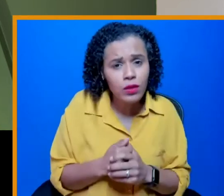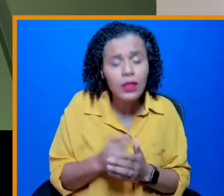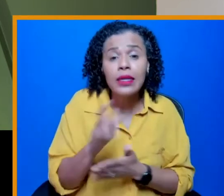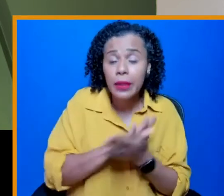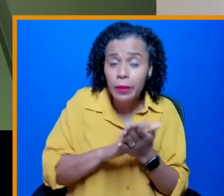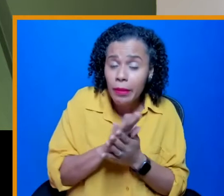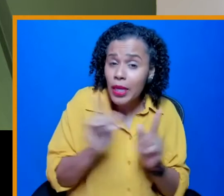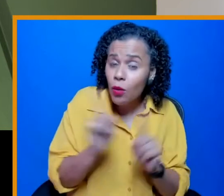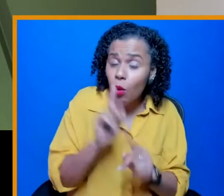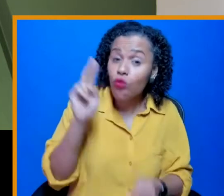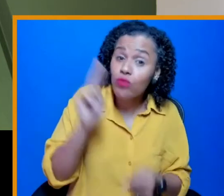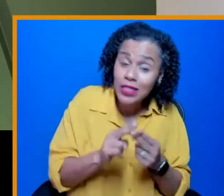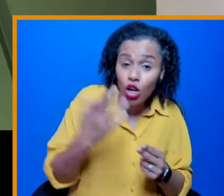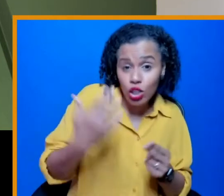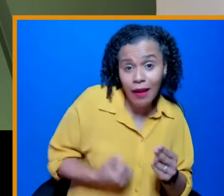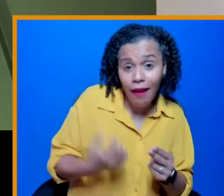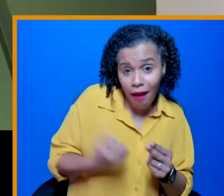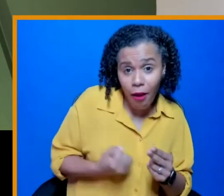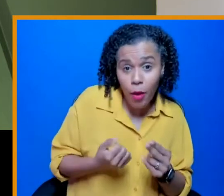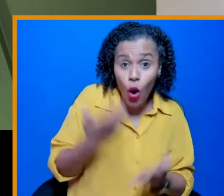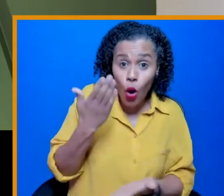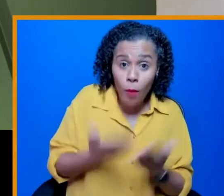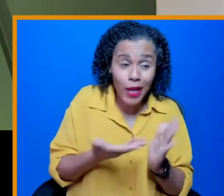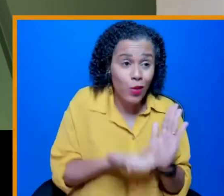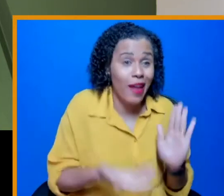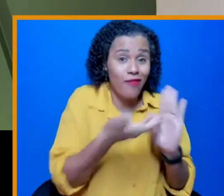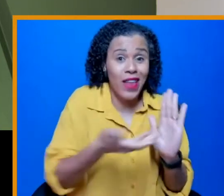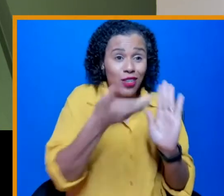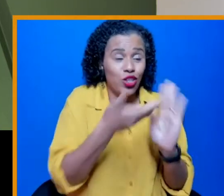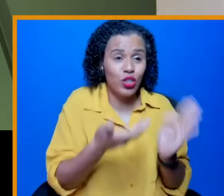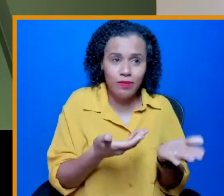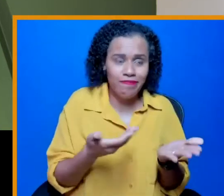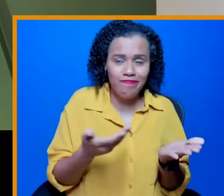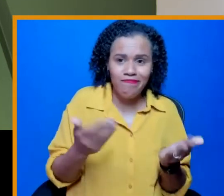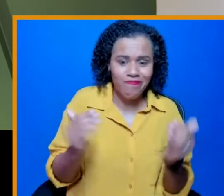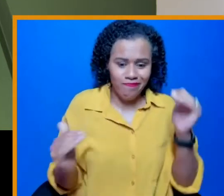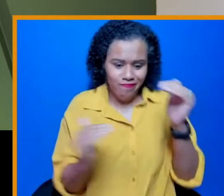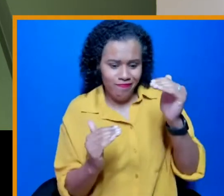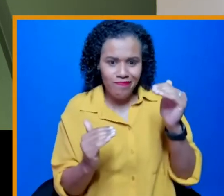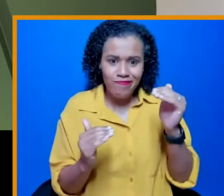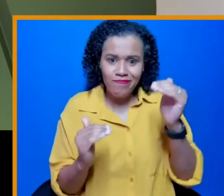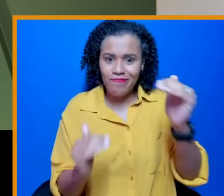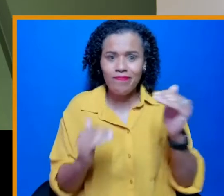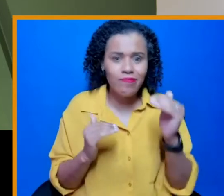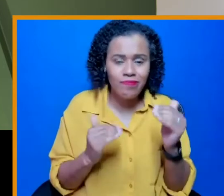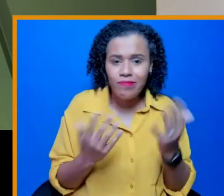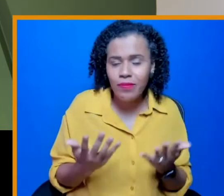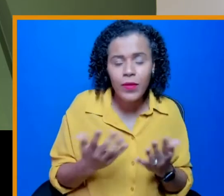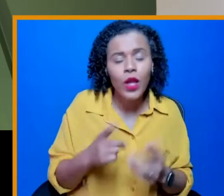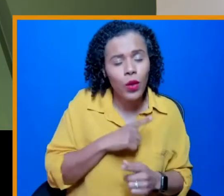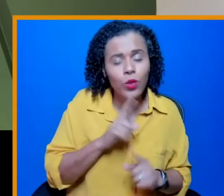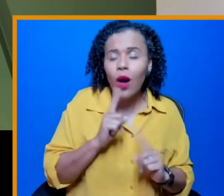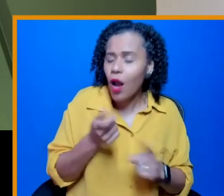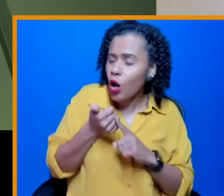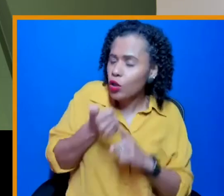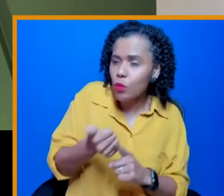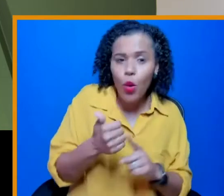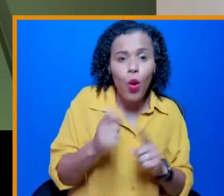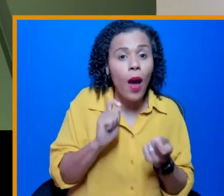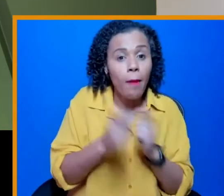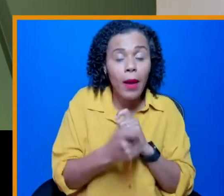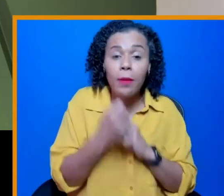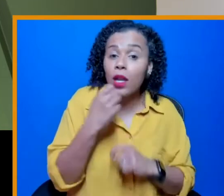reduction in incomes against inflation. And that, conference, is why I'm afraid I cannot support Amendment 3. I